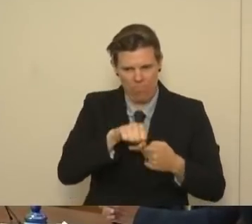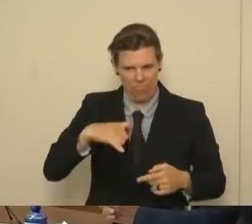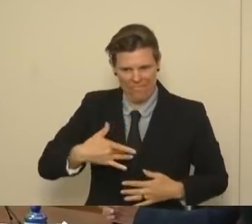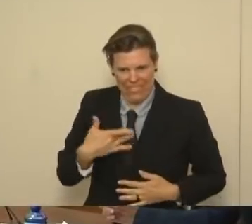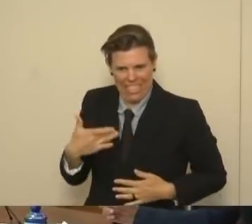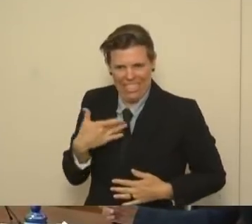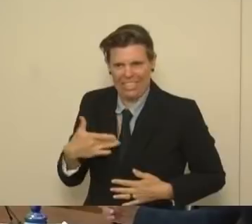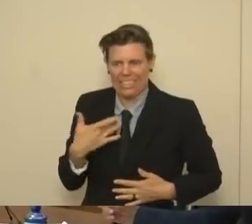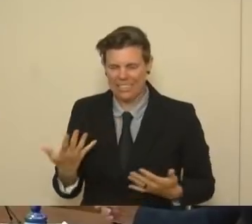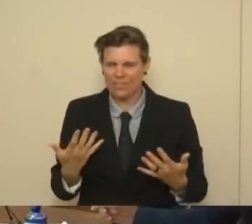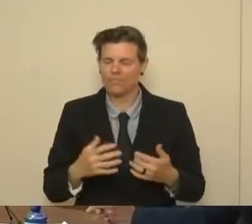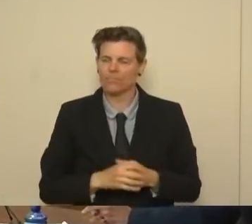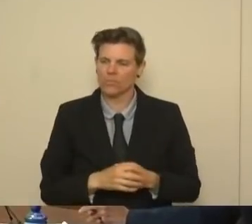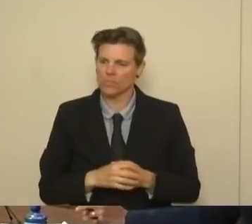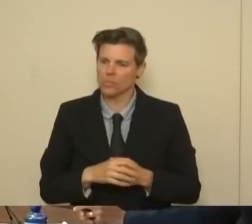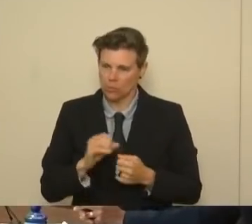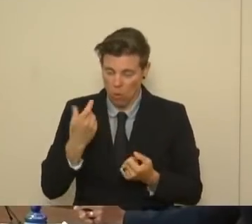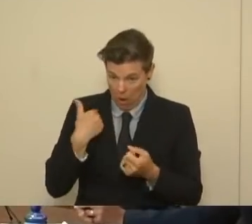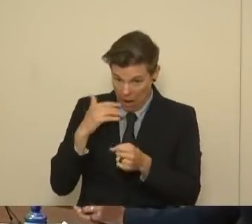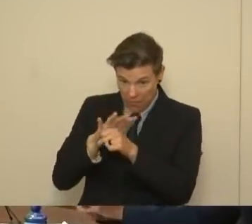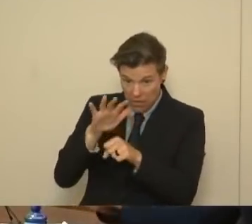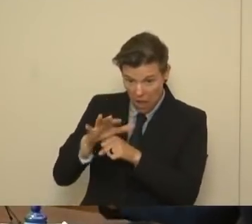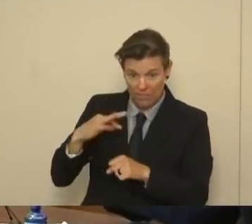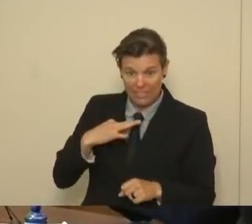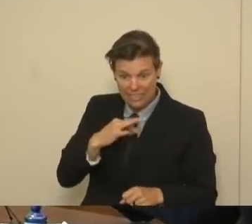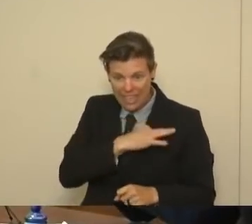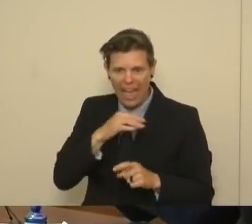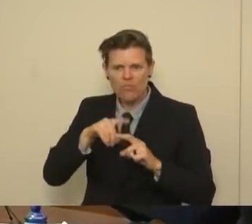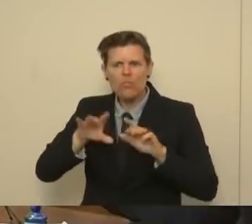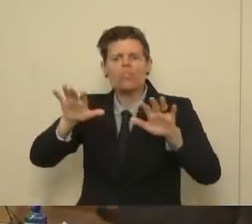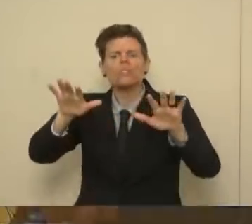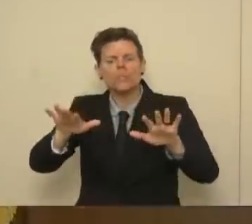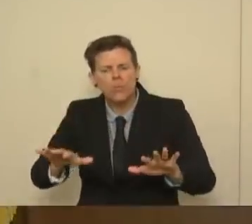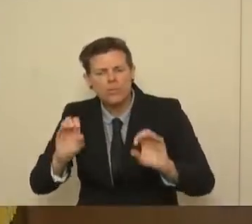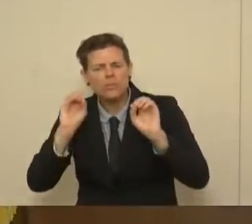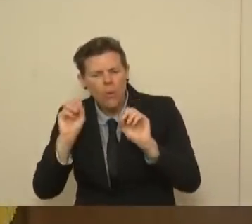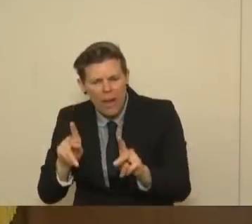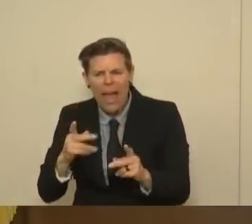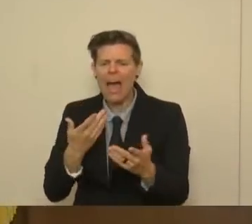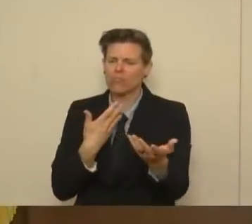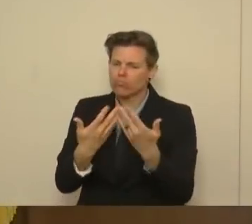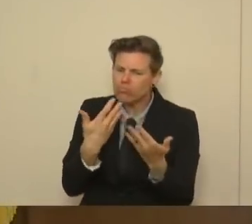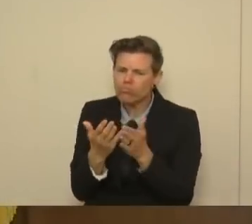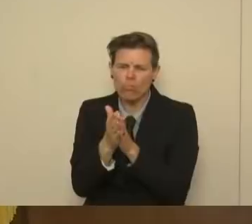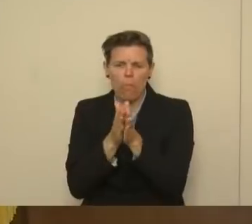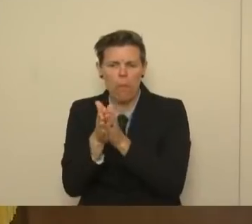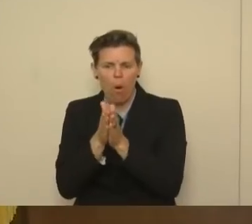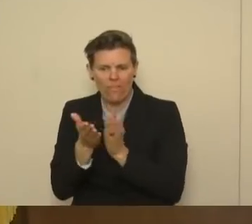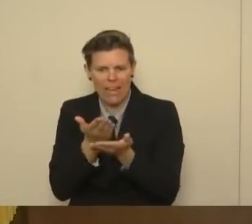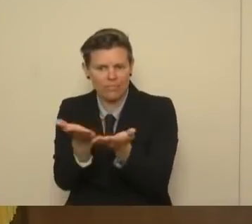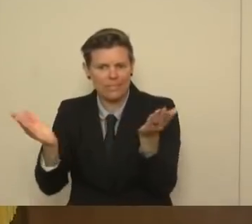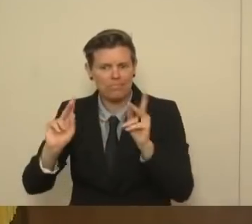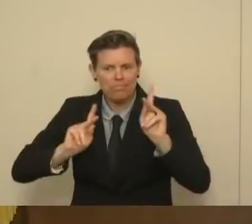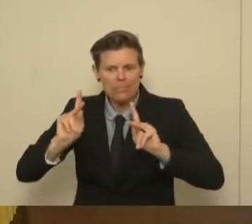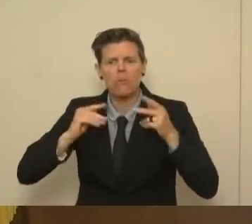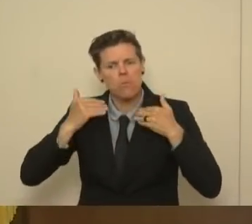that are lingering about responding to the census? Tough question, and I'm going to give it directly to